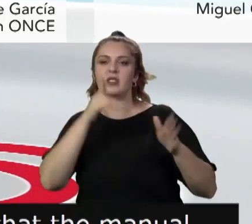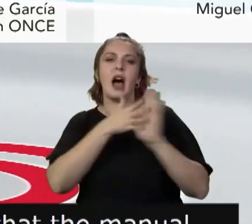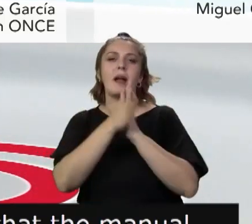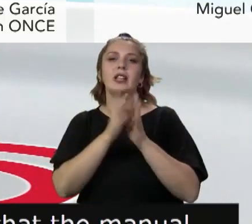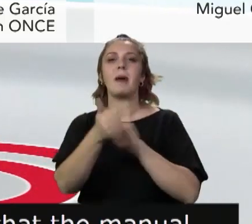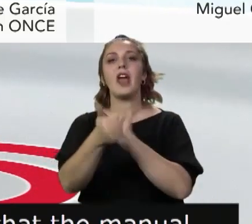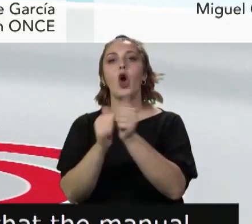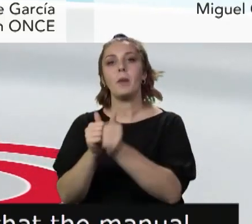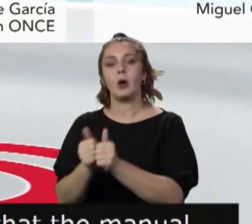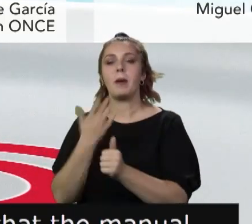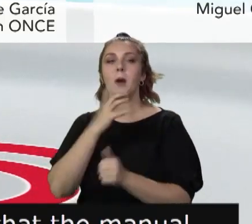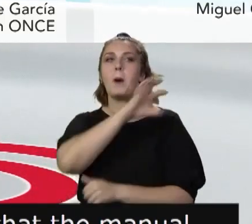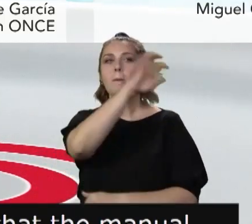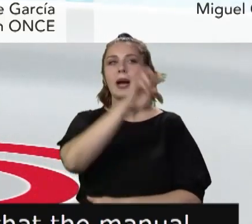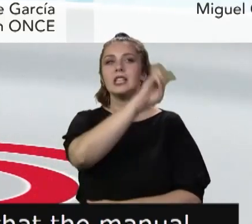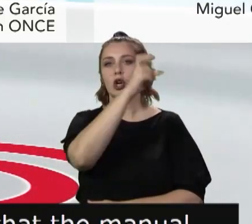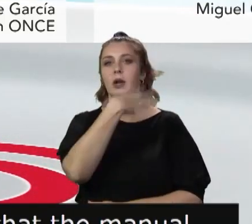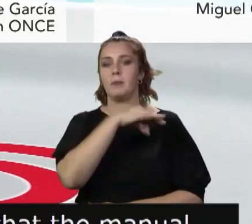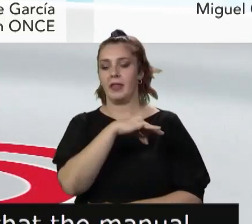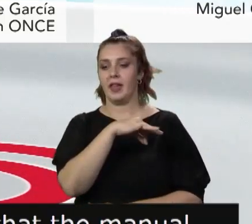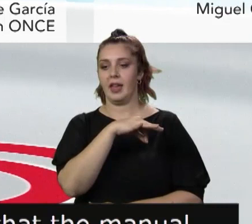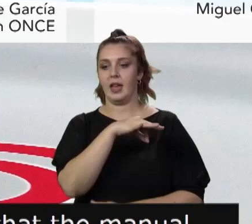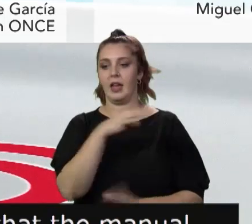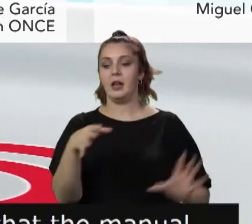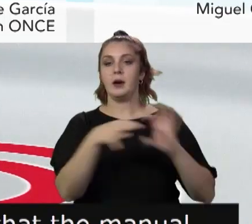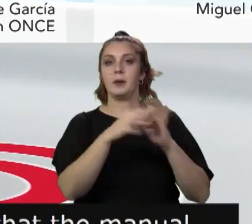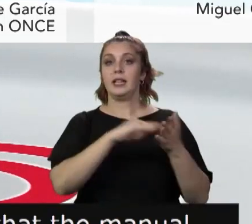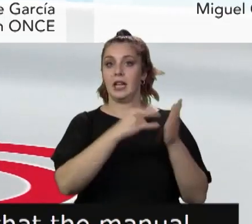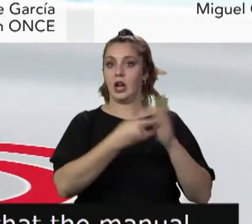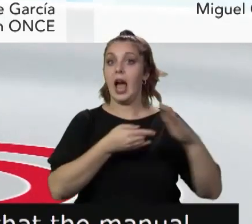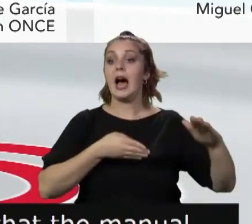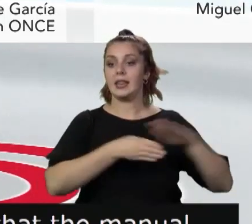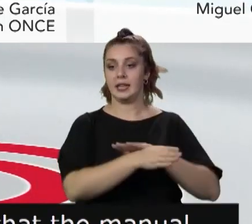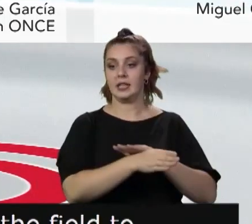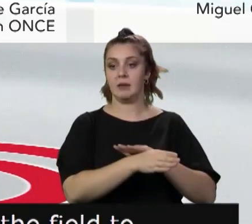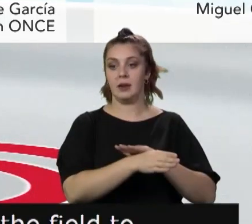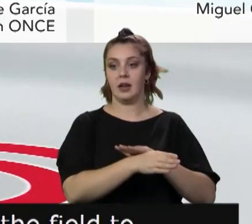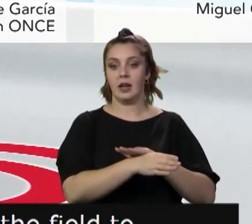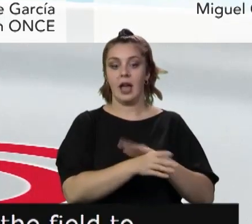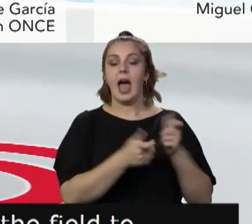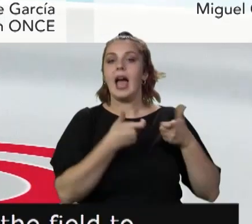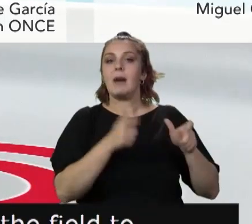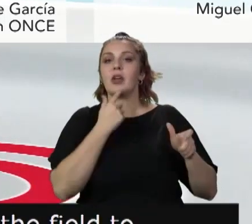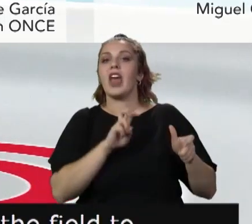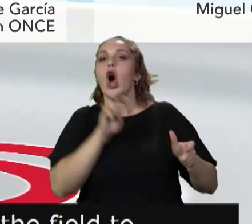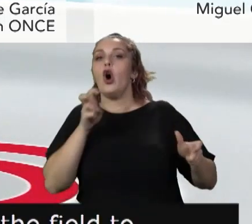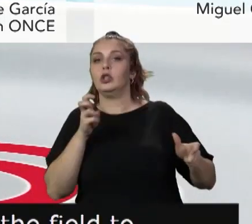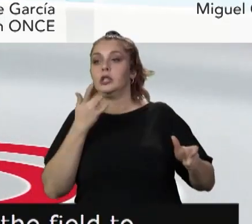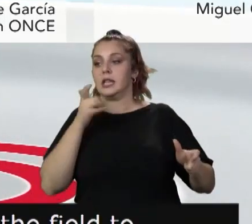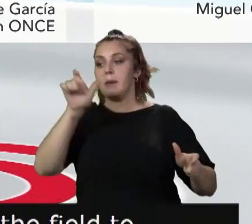el campo de país. In the field, to choose which country you're being sending this project from, there's an